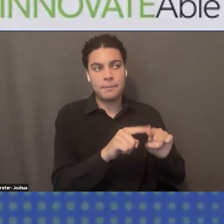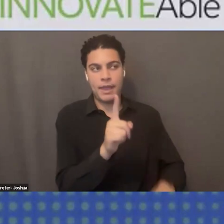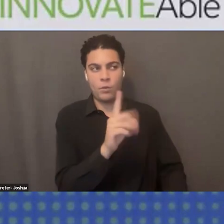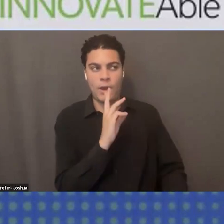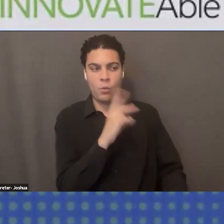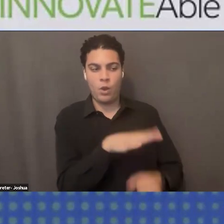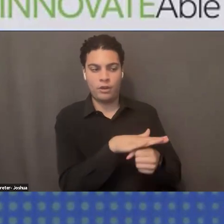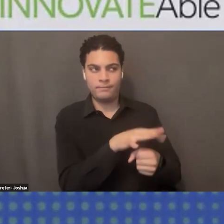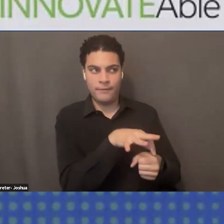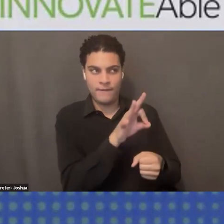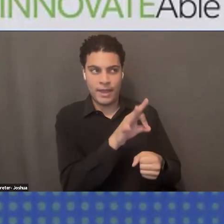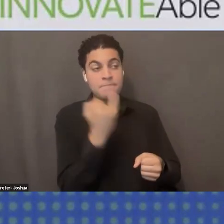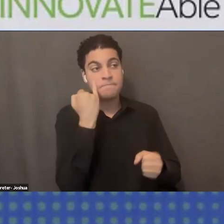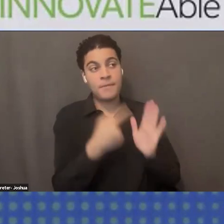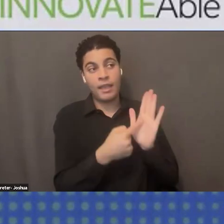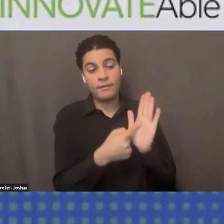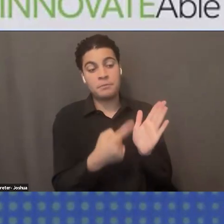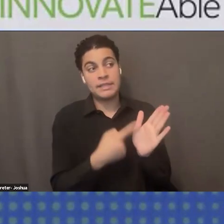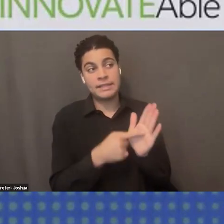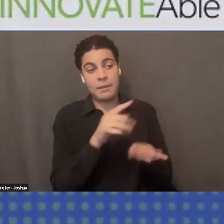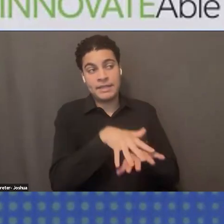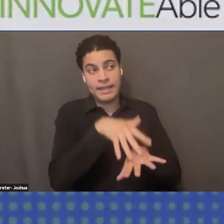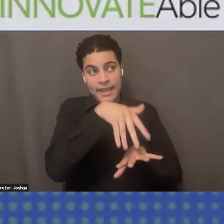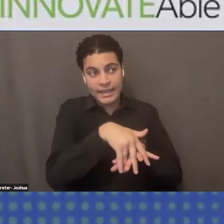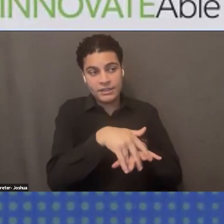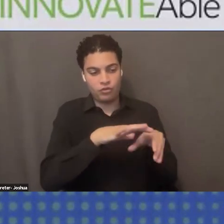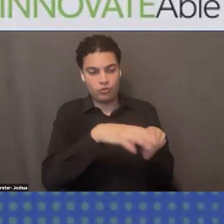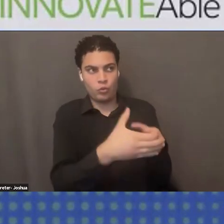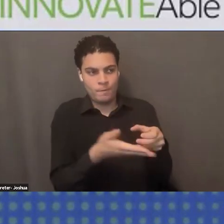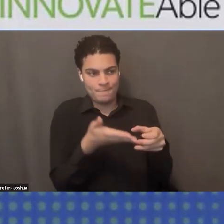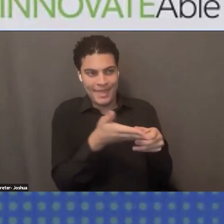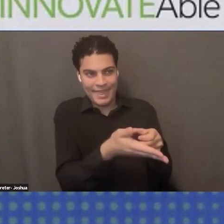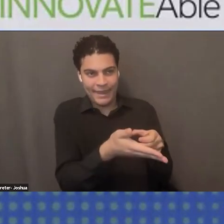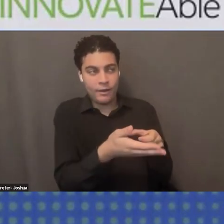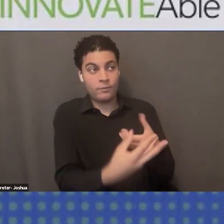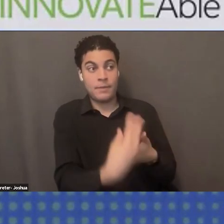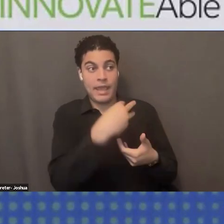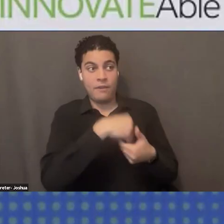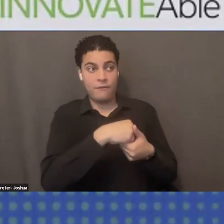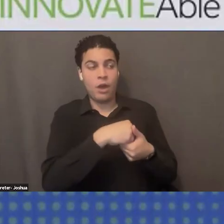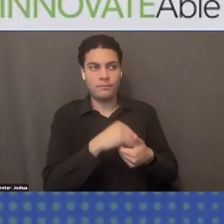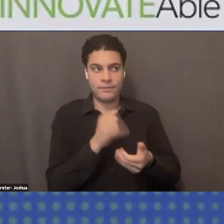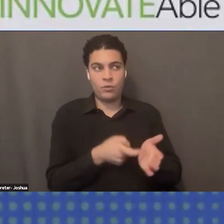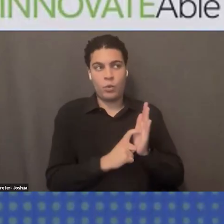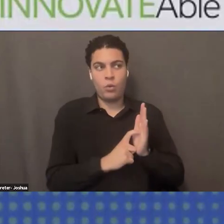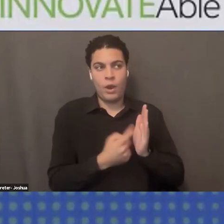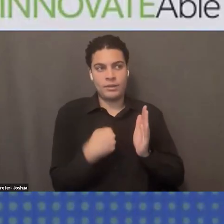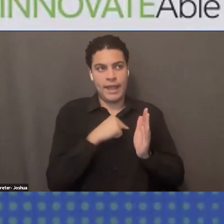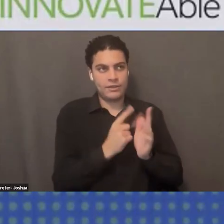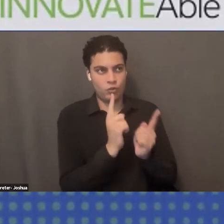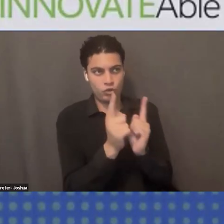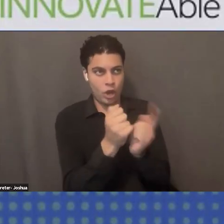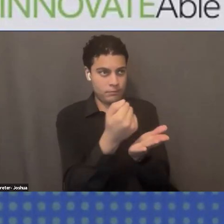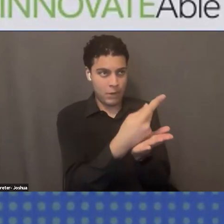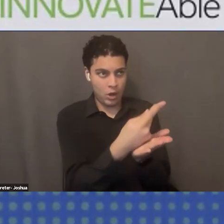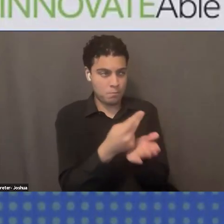if there's an Indian tribe involved, that takes a time to get their approval. If Army Corps of